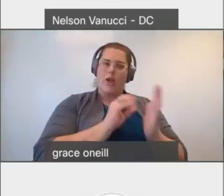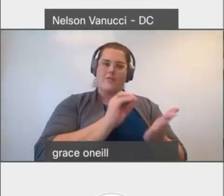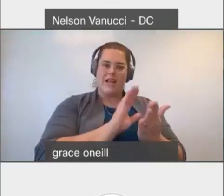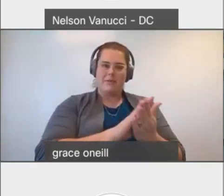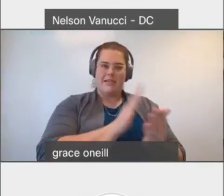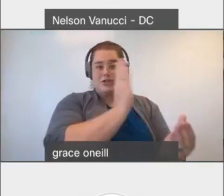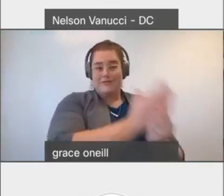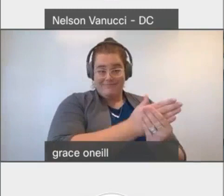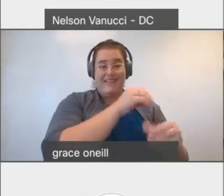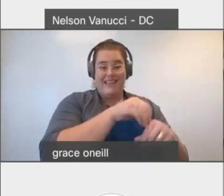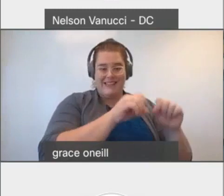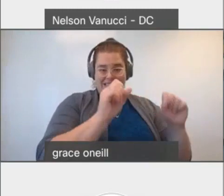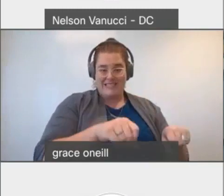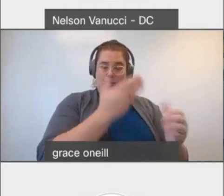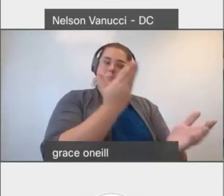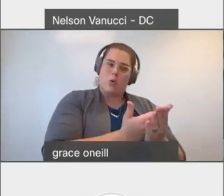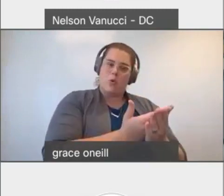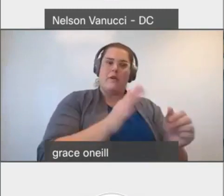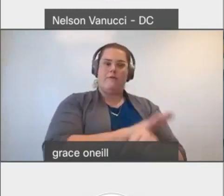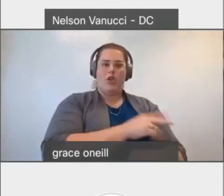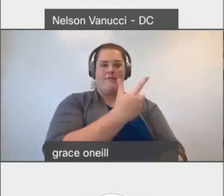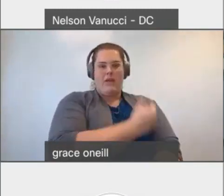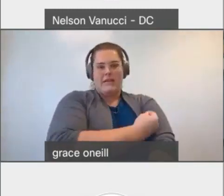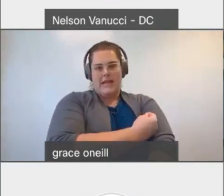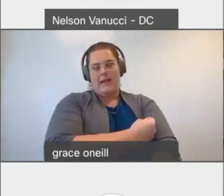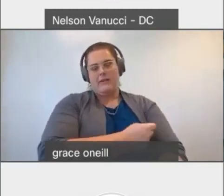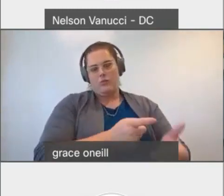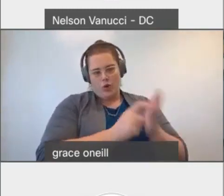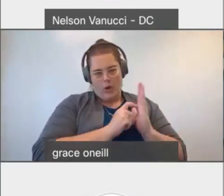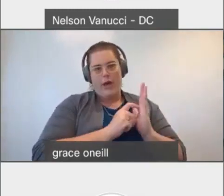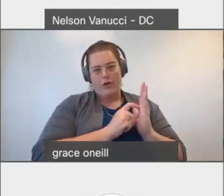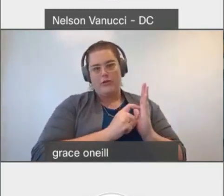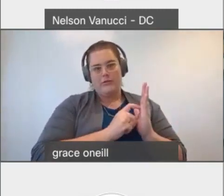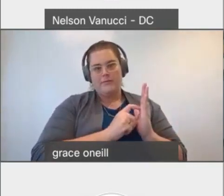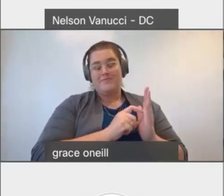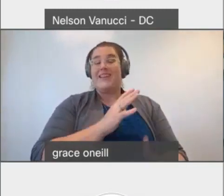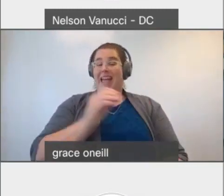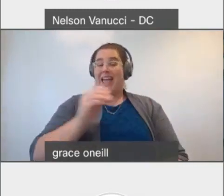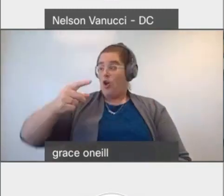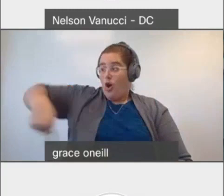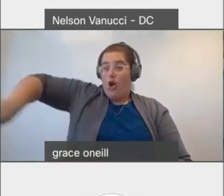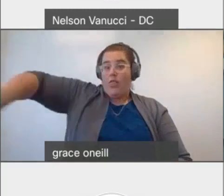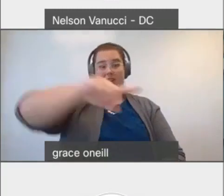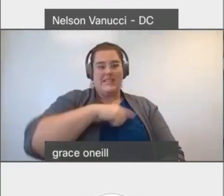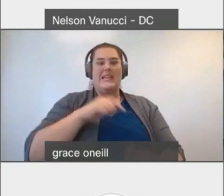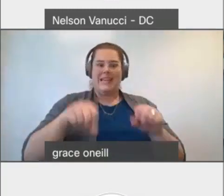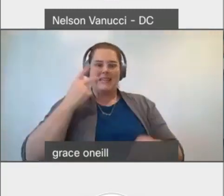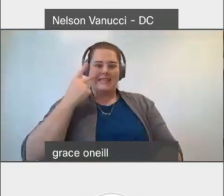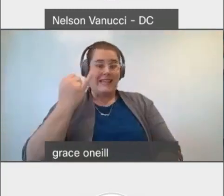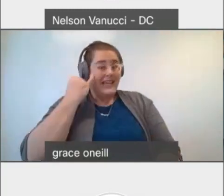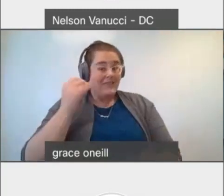vaccinated. And all of us can see whether licensed professionals are at that point or not.